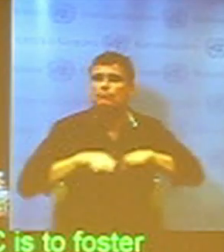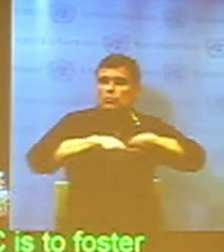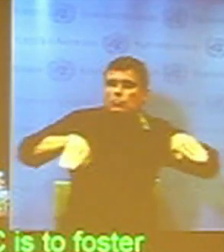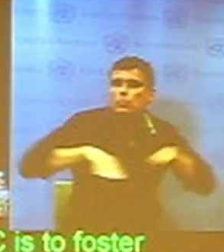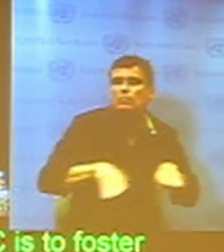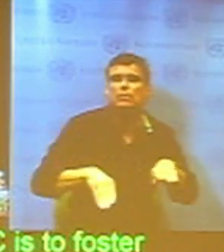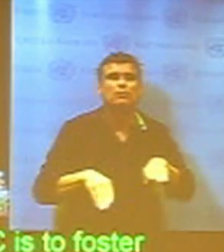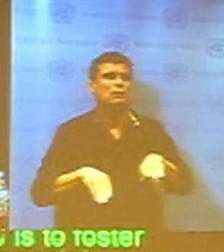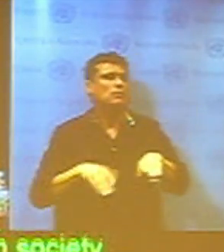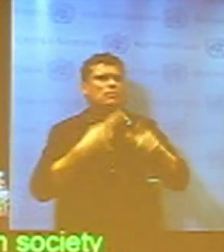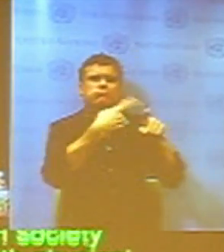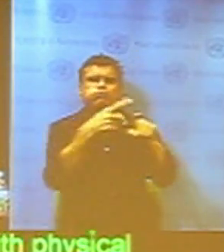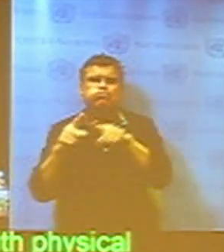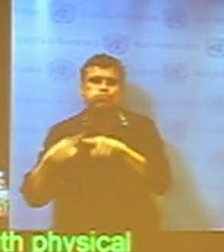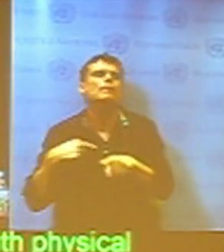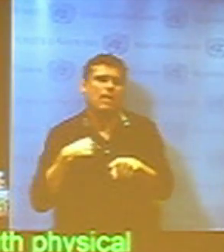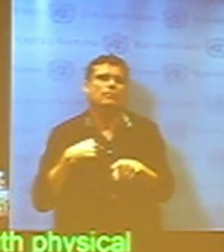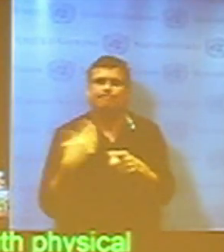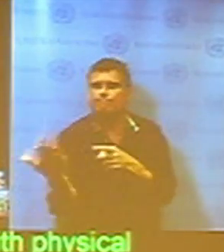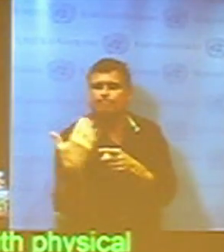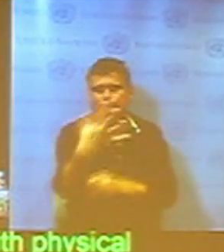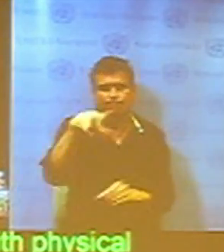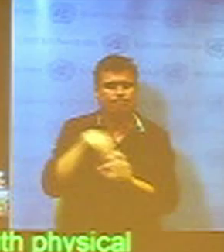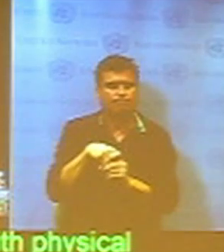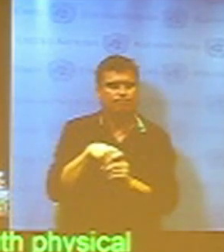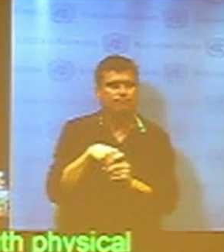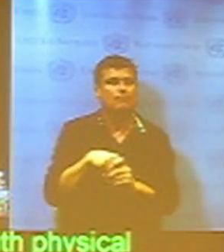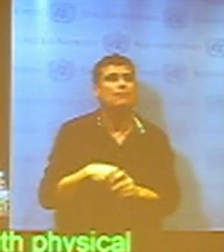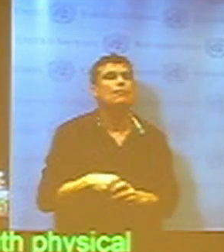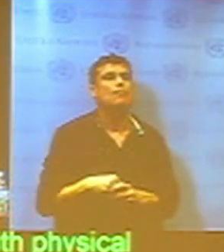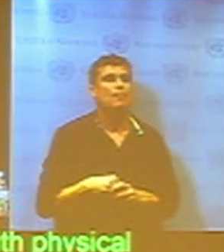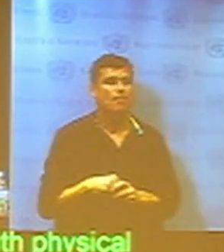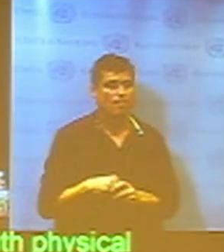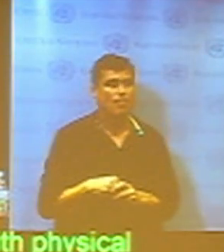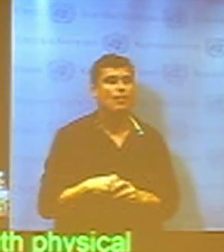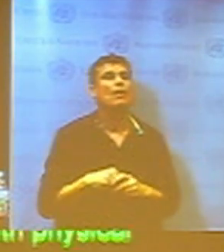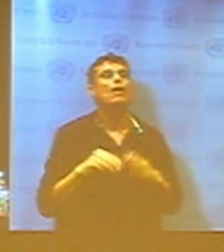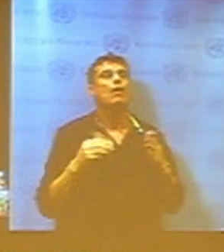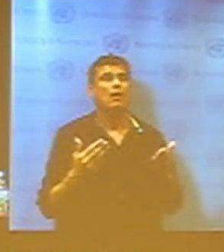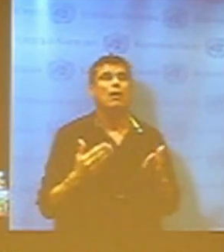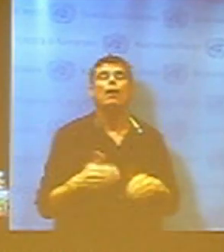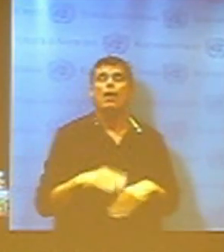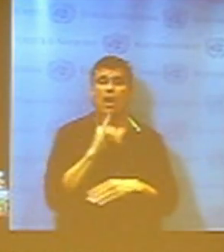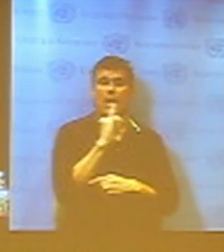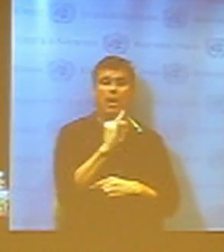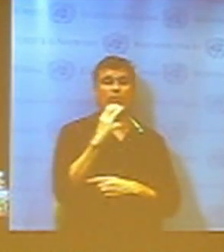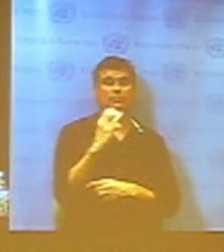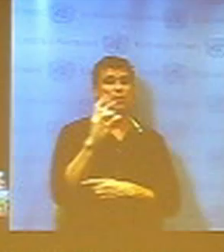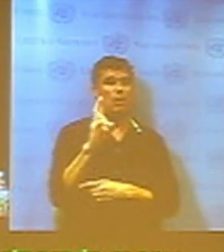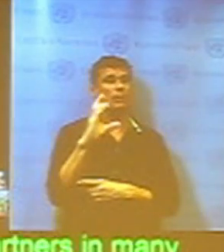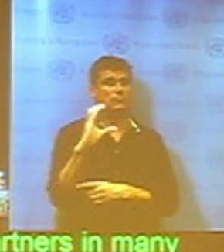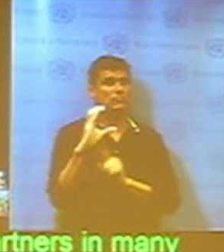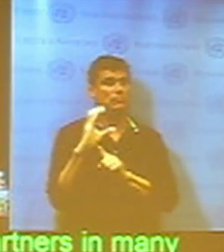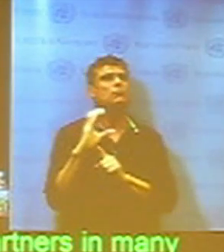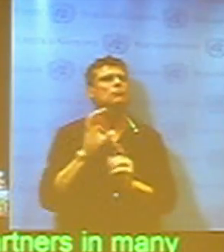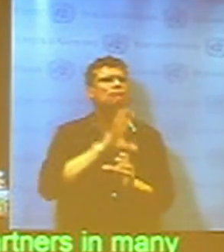The ICRC works through partners in many countries to deliver physical rehabilitation and orthopedic services for people